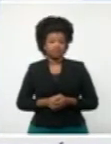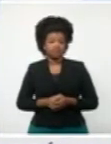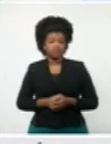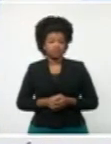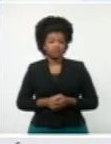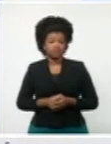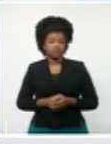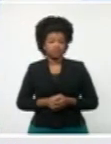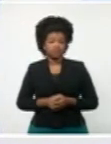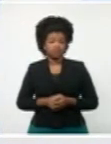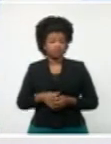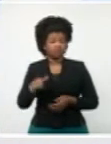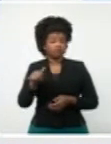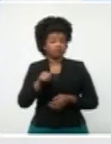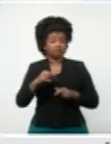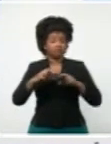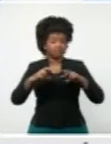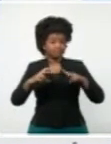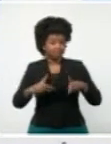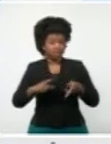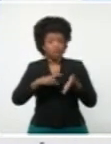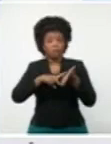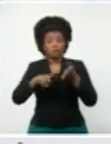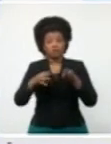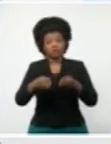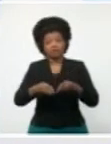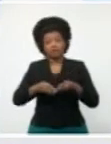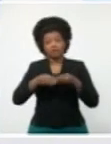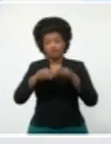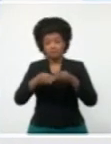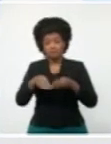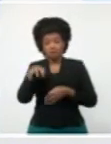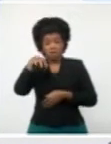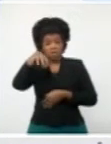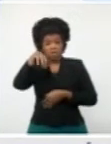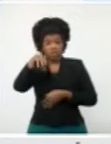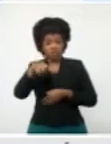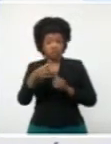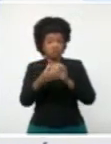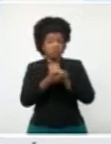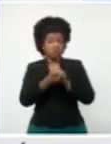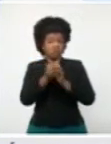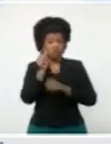reported cases over the last 15 days.